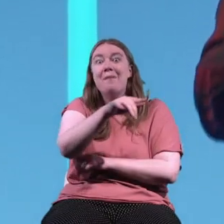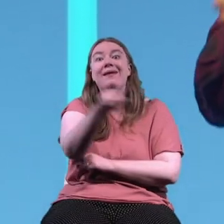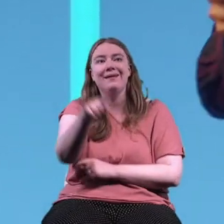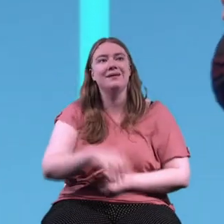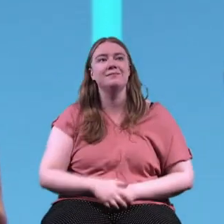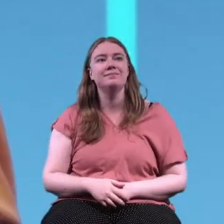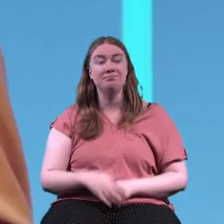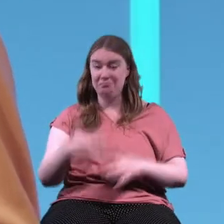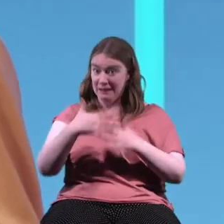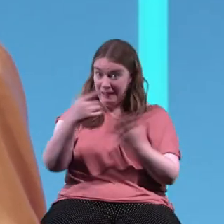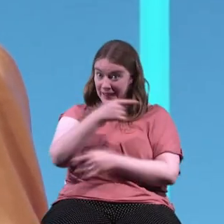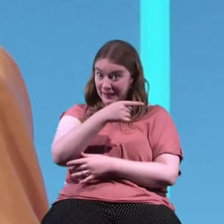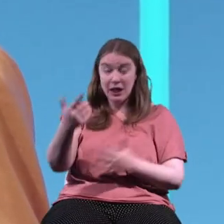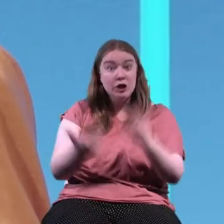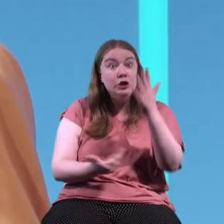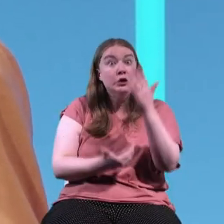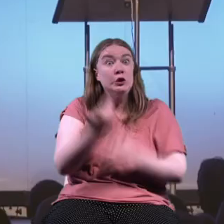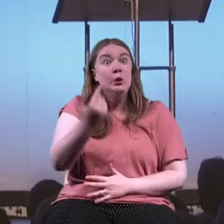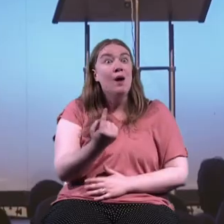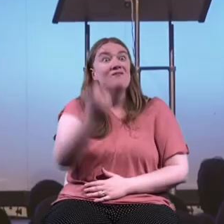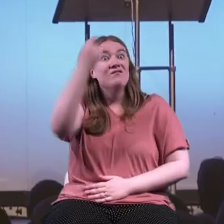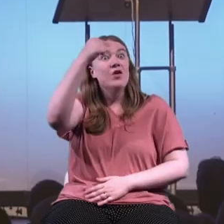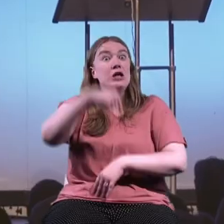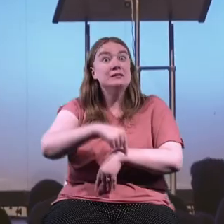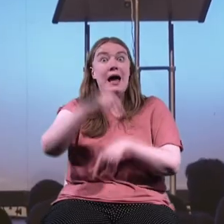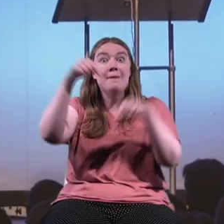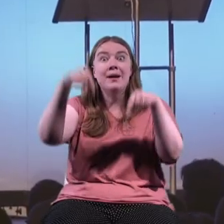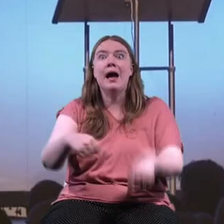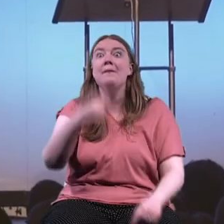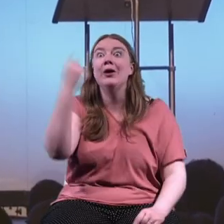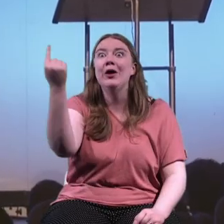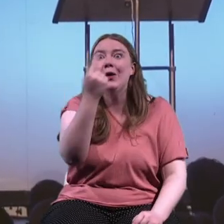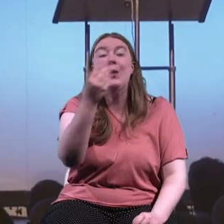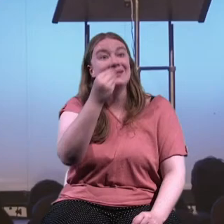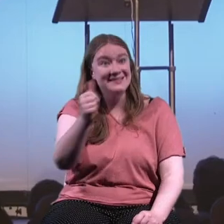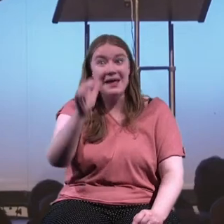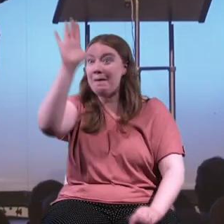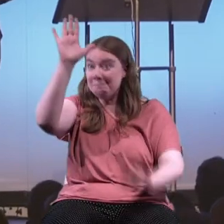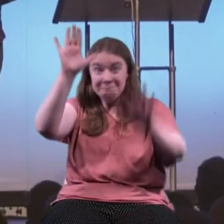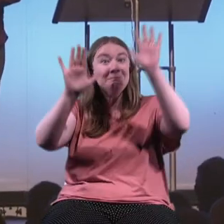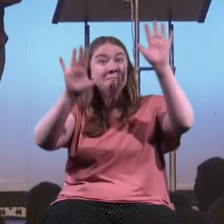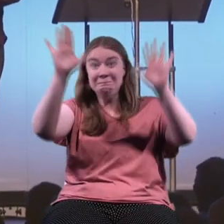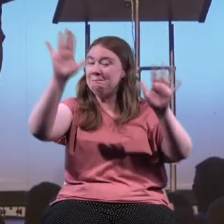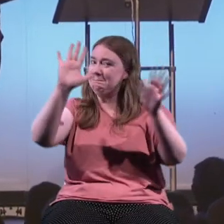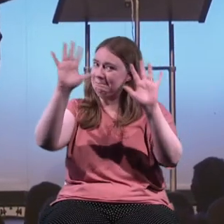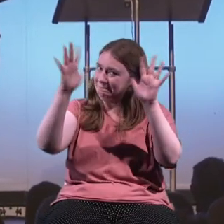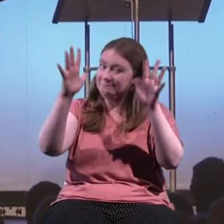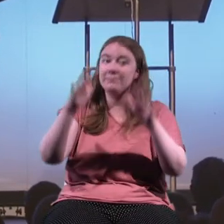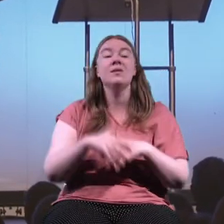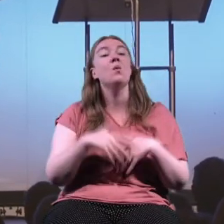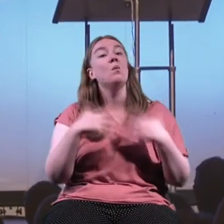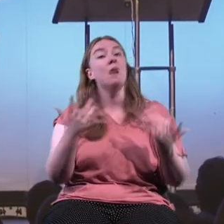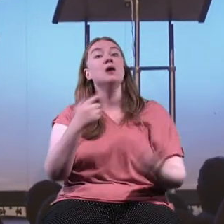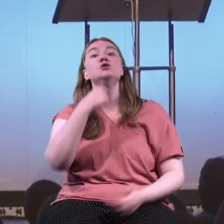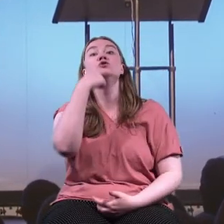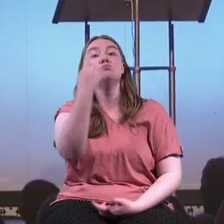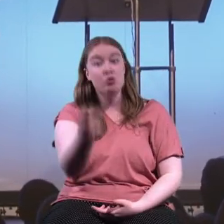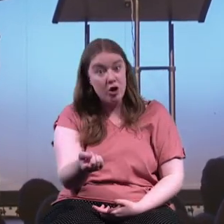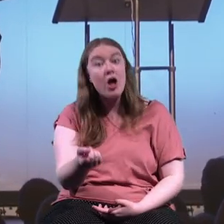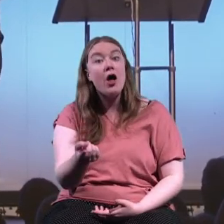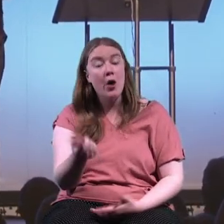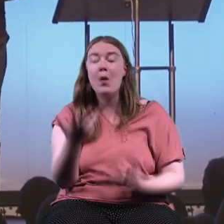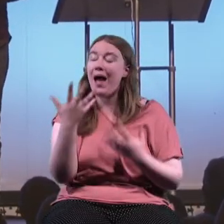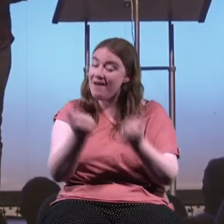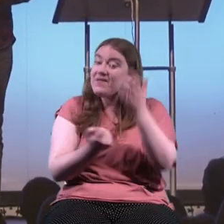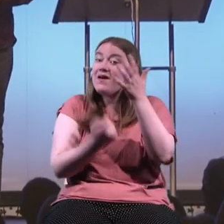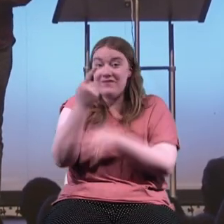is anyone here new? Is this the first convention for anybody? Yeah, there's a few hands up. Well, there's something tomorrow for